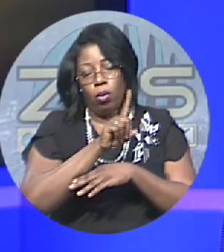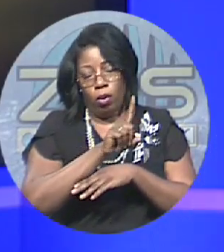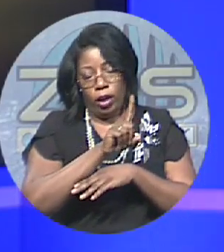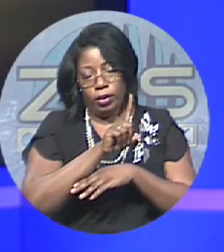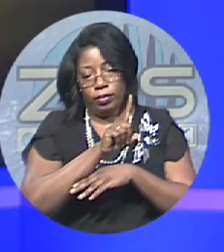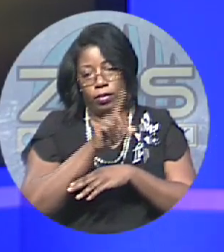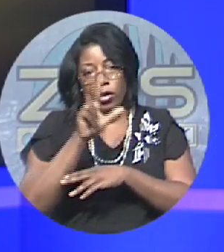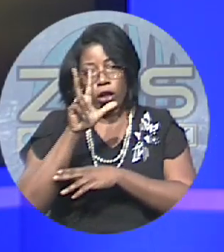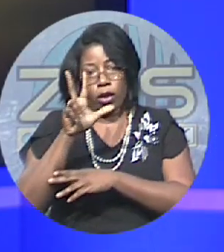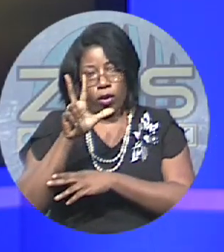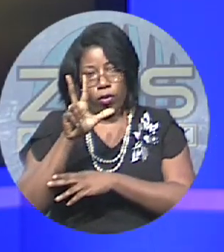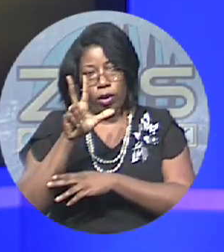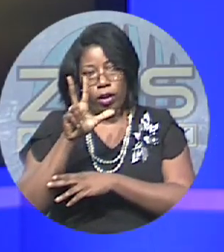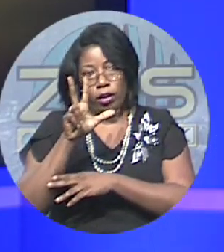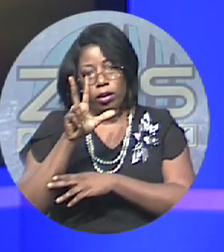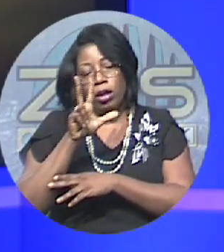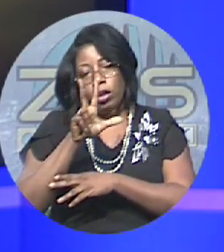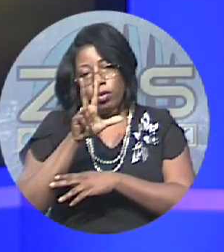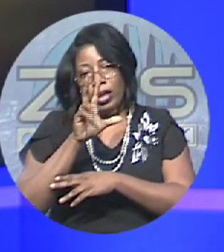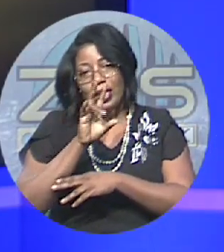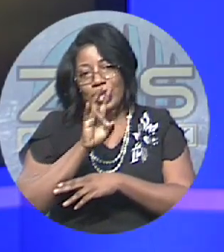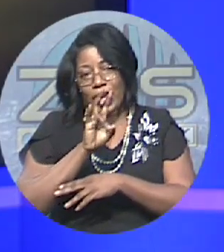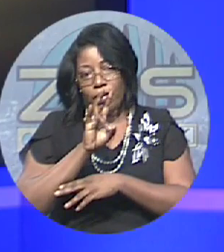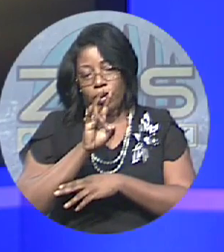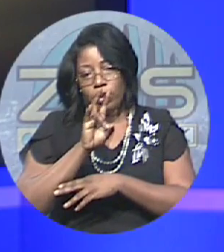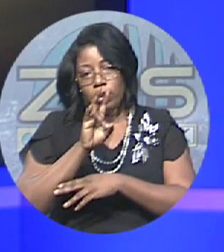337-3031. Again, that telephone number